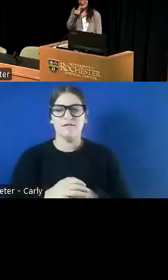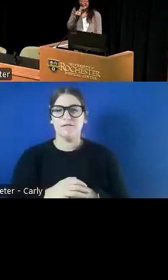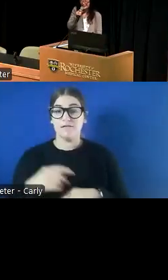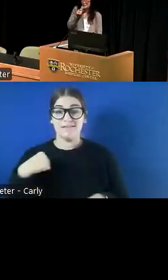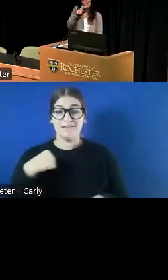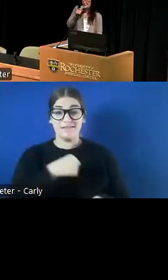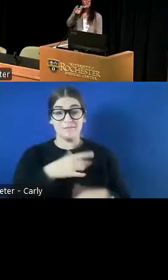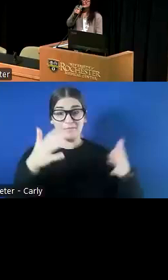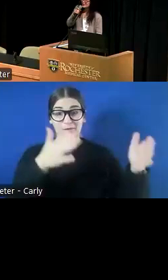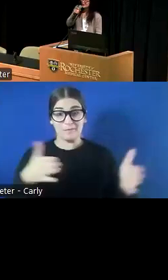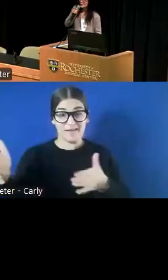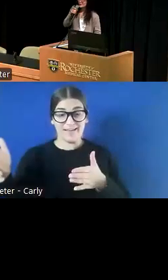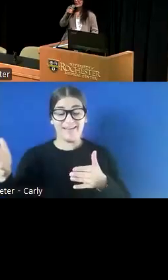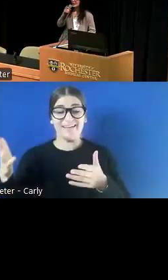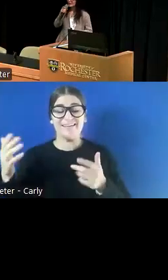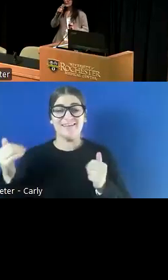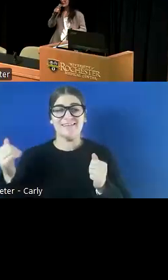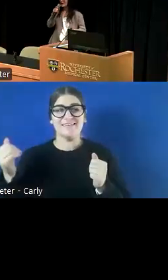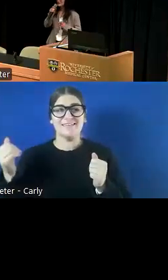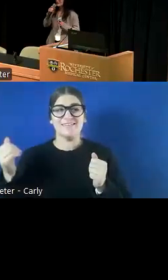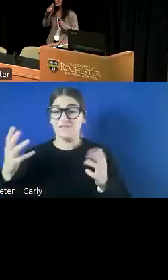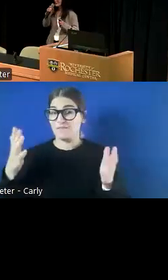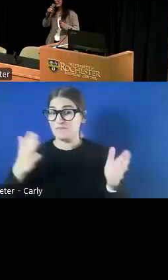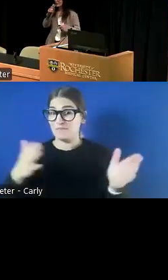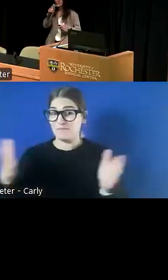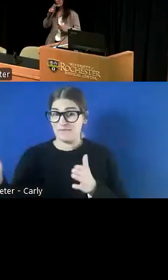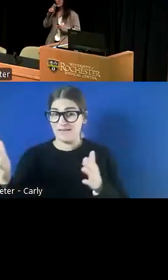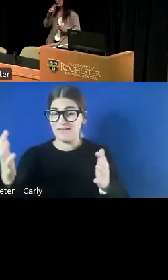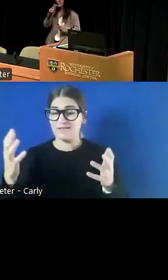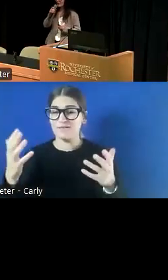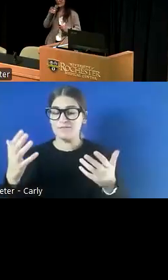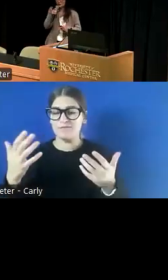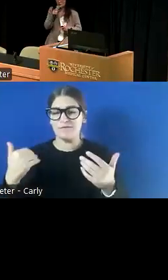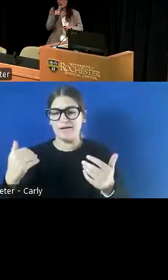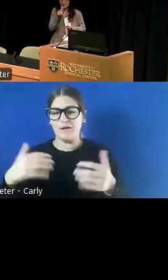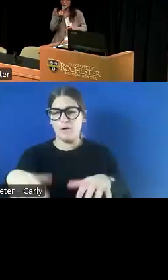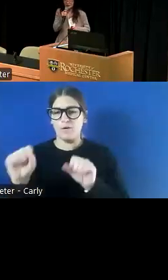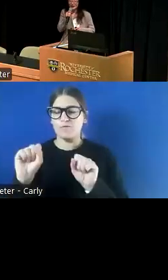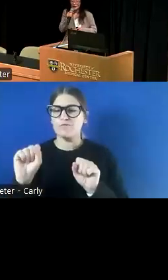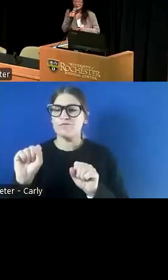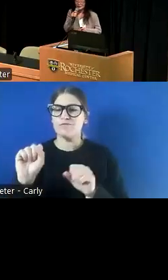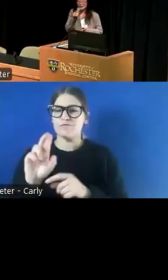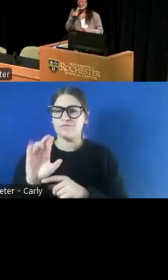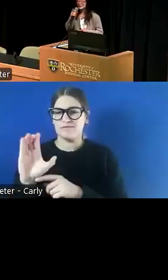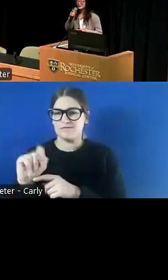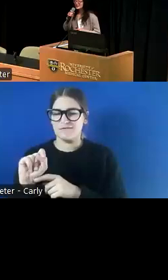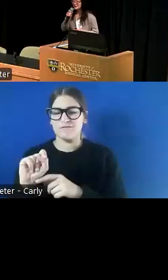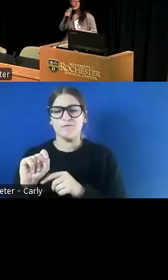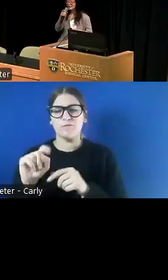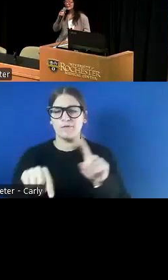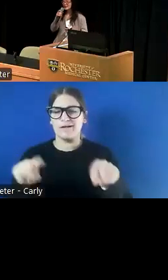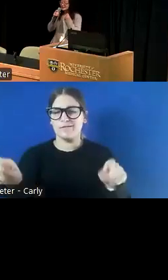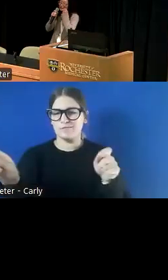were planning to actually go into having a randomized control trial on chaplain's care, we experienced